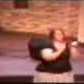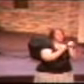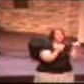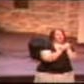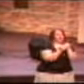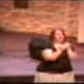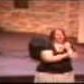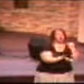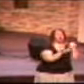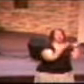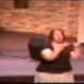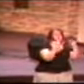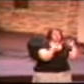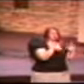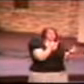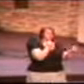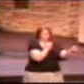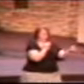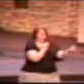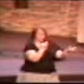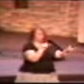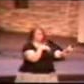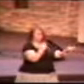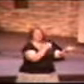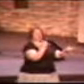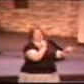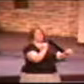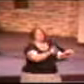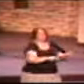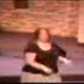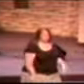they just want your loyalty and guess what they'll give something back